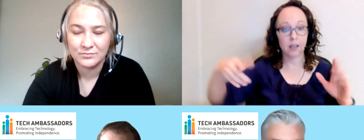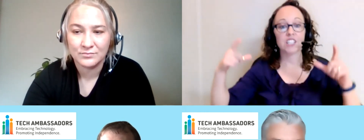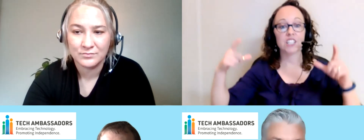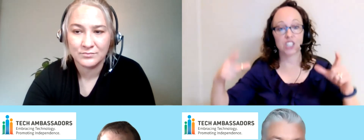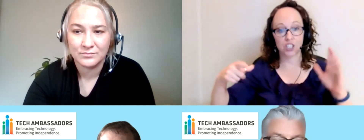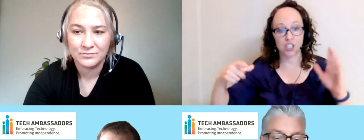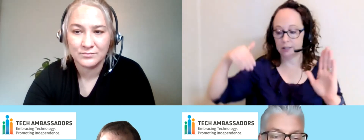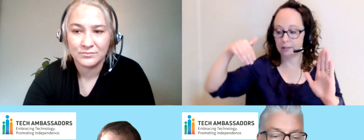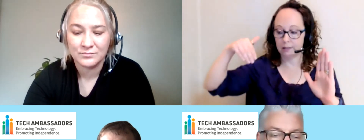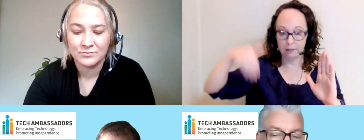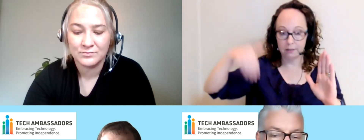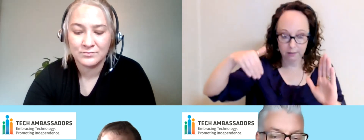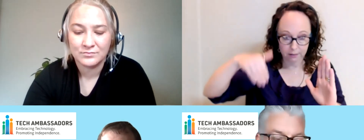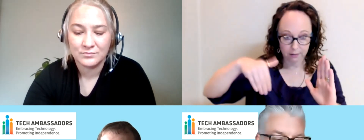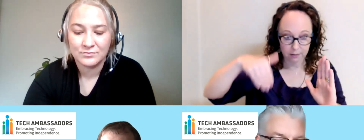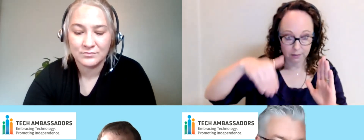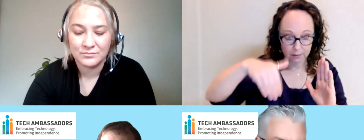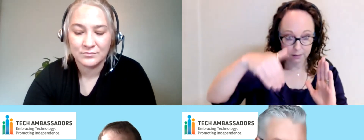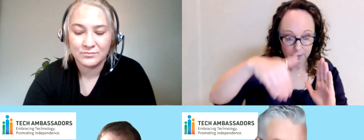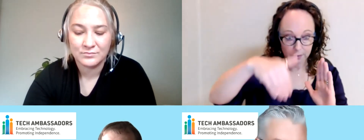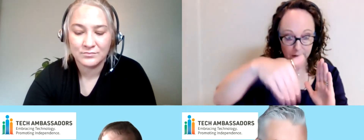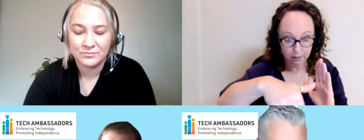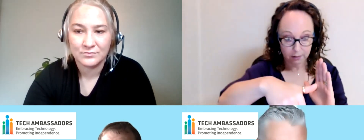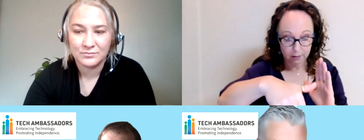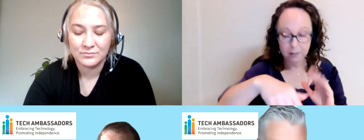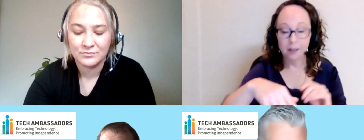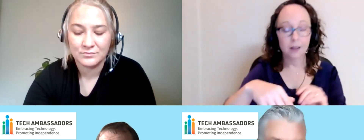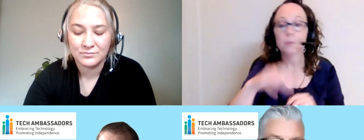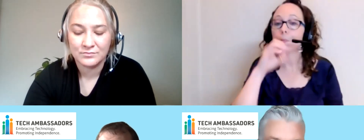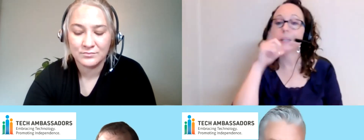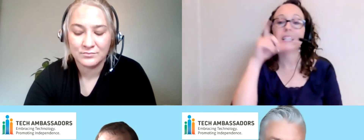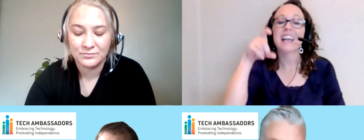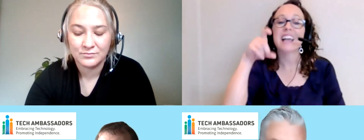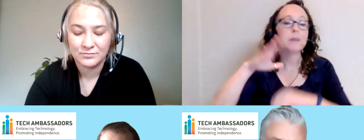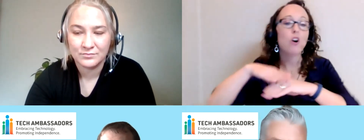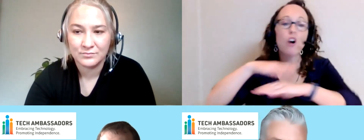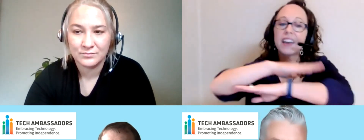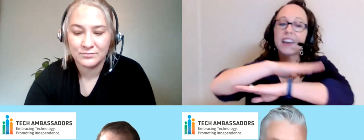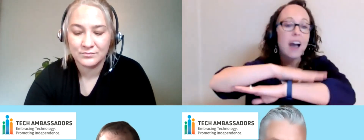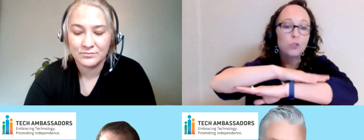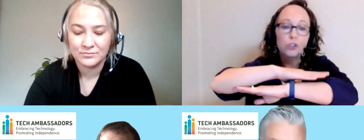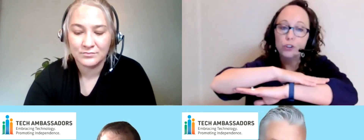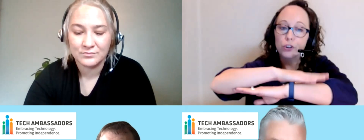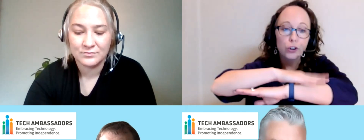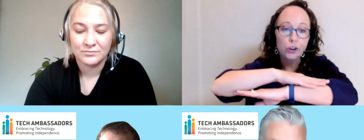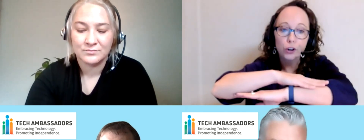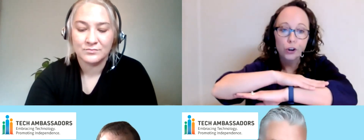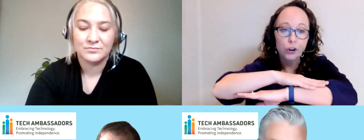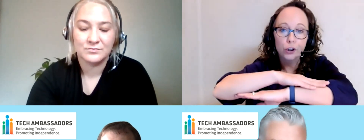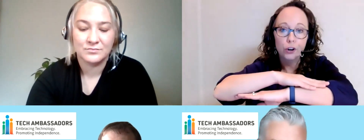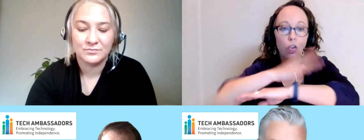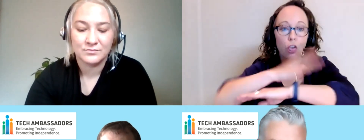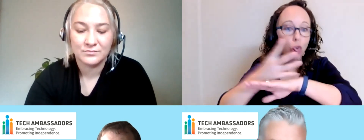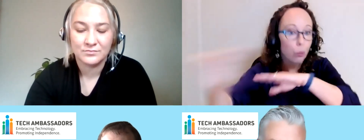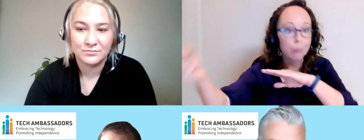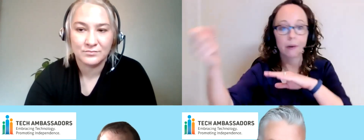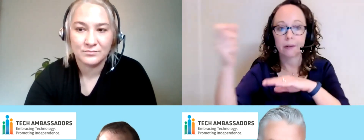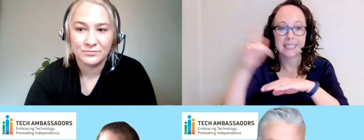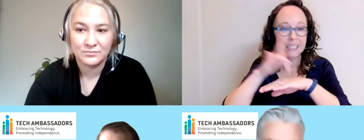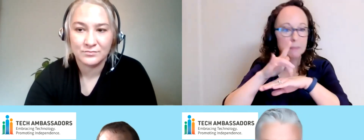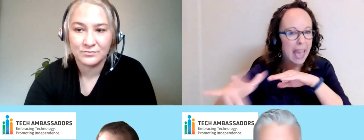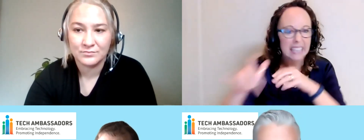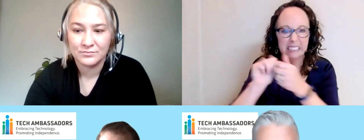like, a dish strainer on the counter taking your up counter space space. that